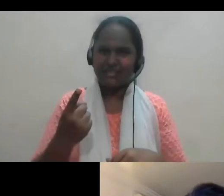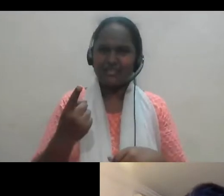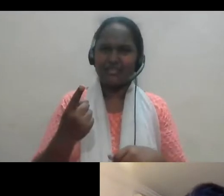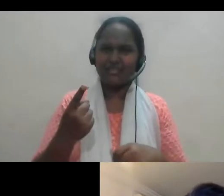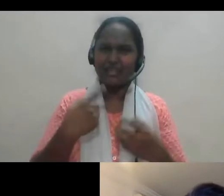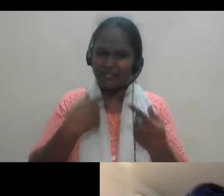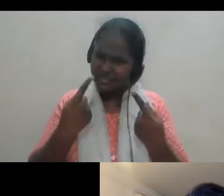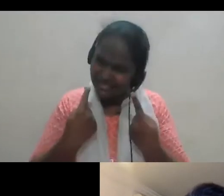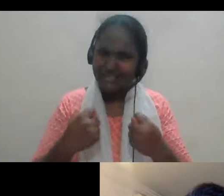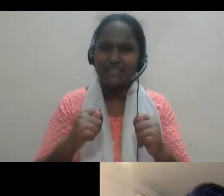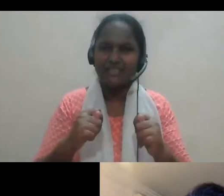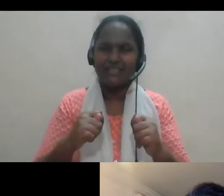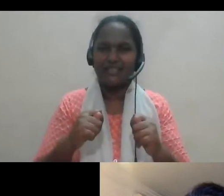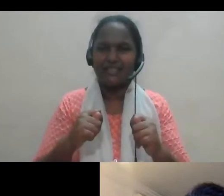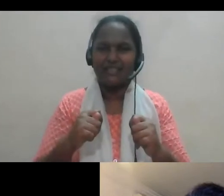we try.